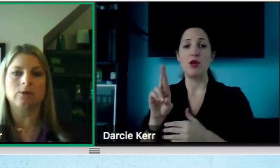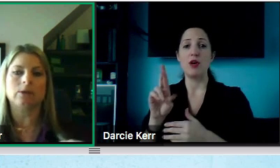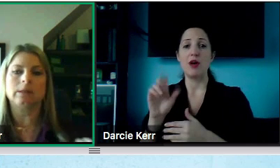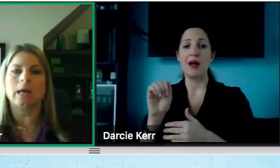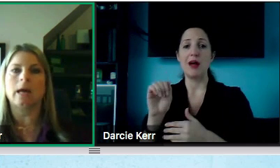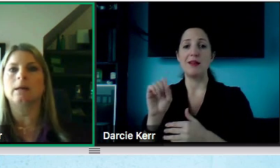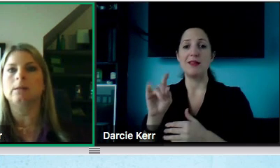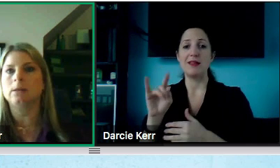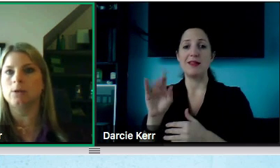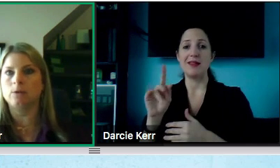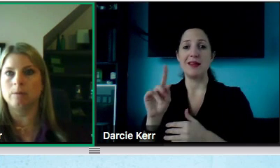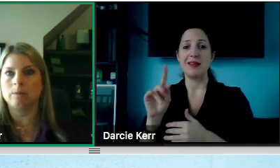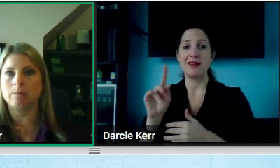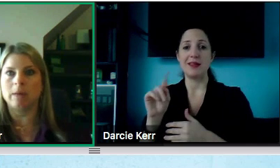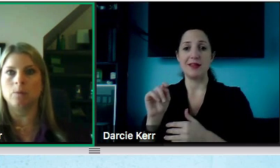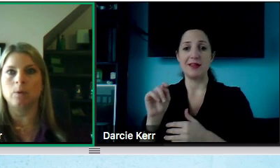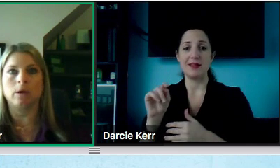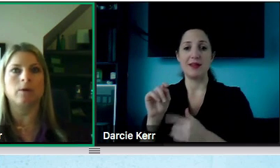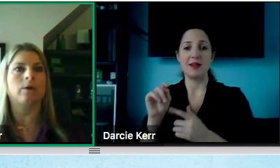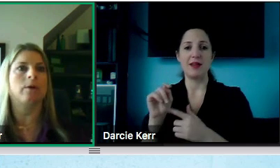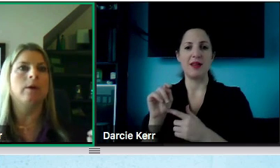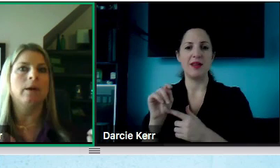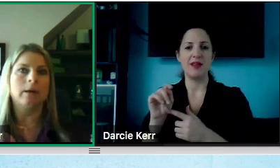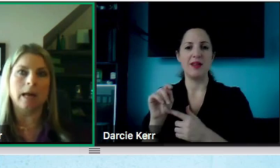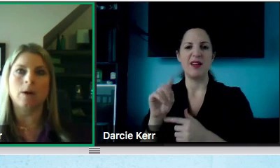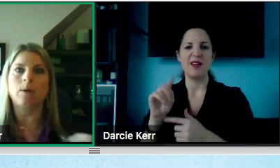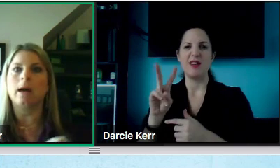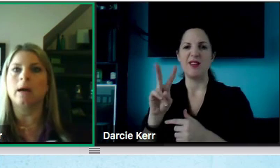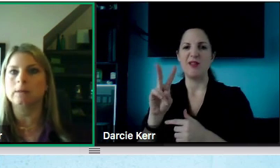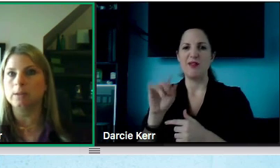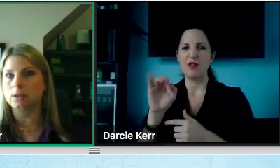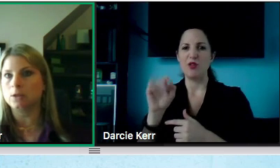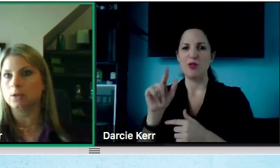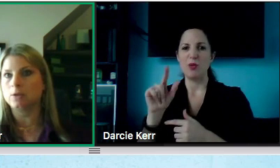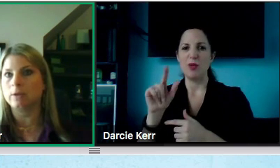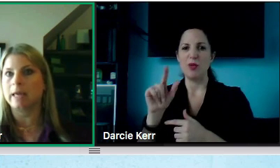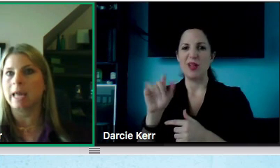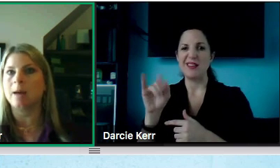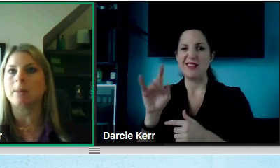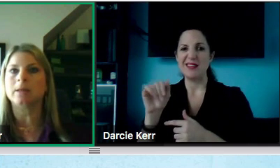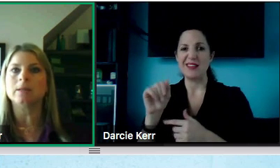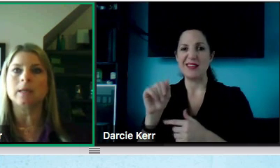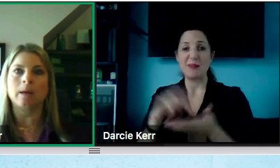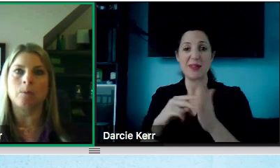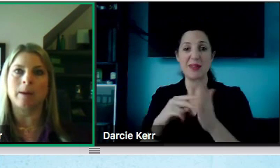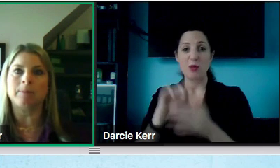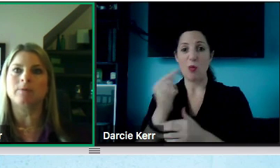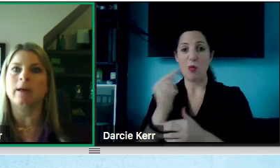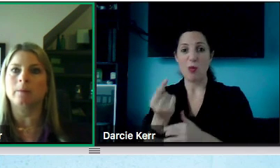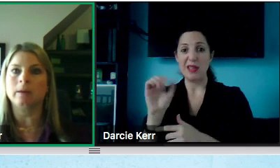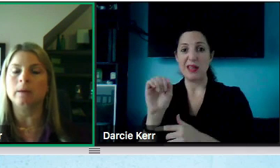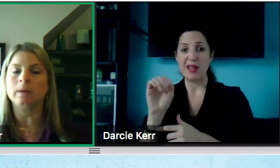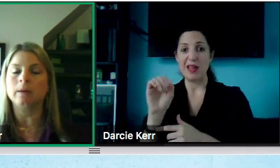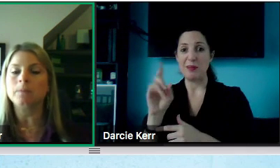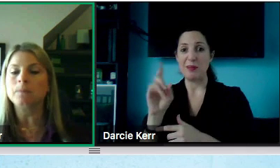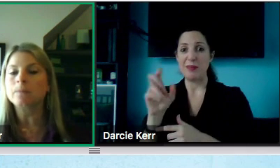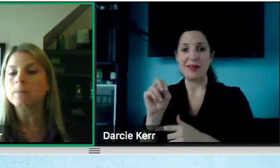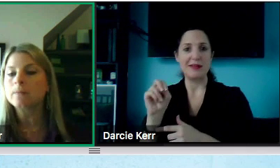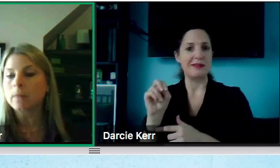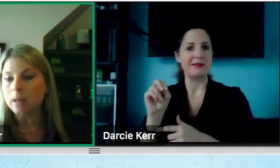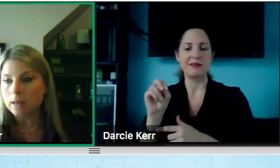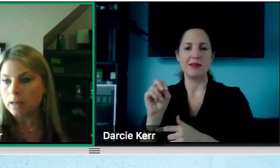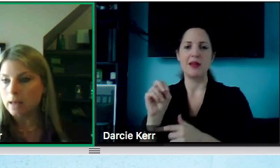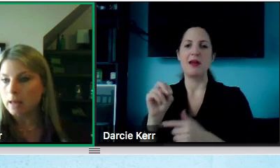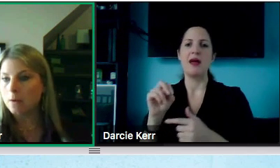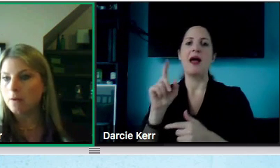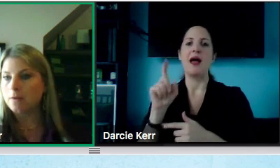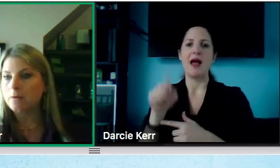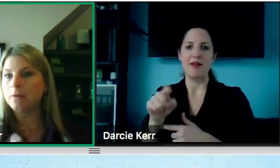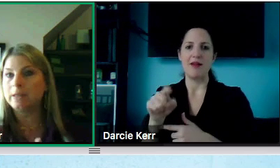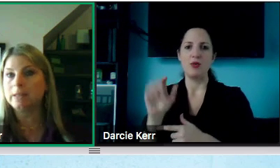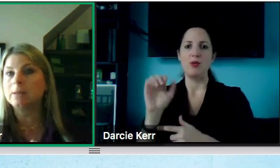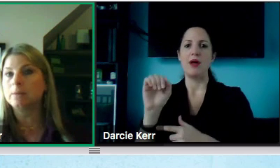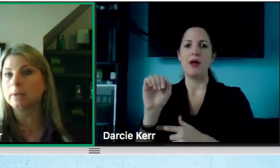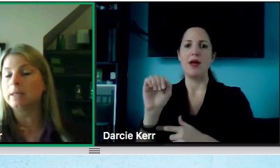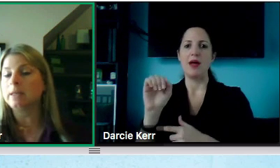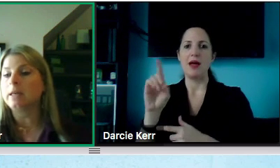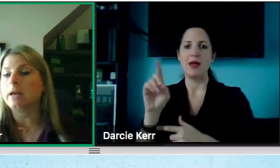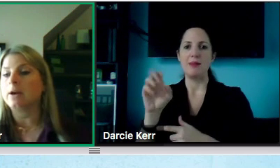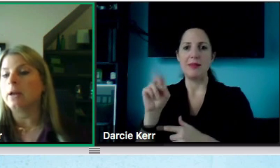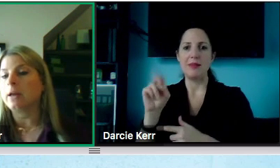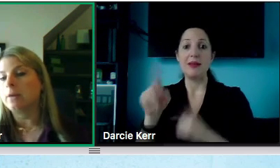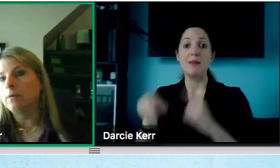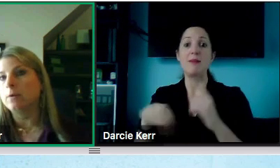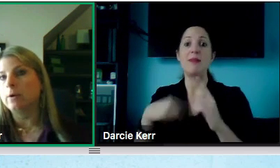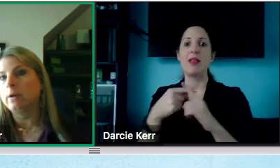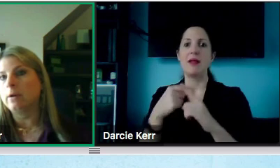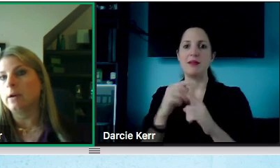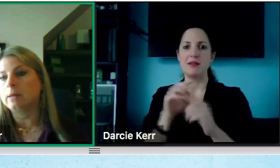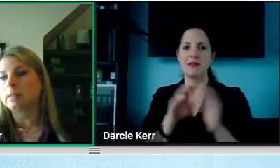assistants aren't just asked to do admin work, they're now asked to do the gamut and web development. This is a